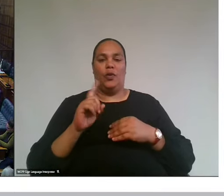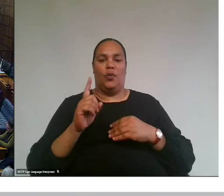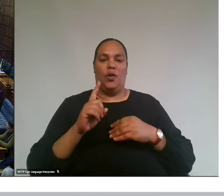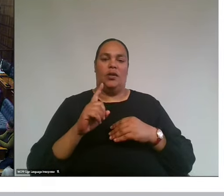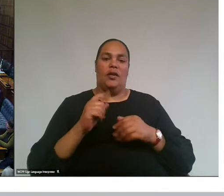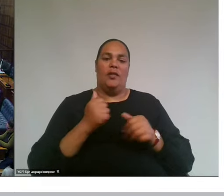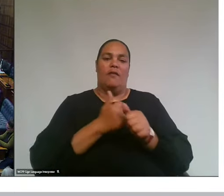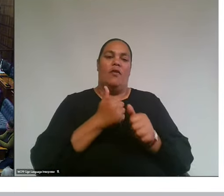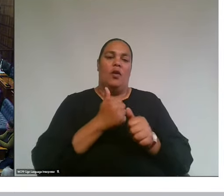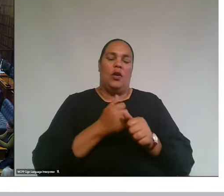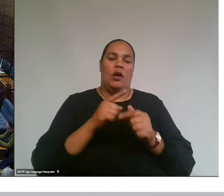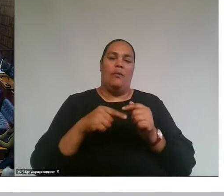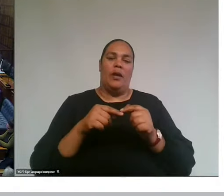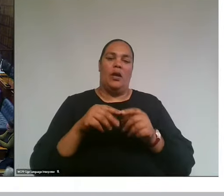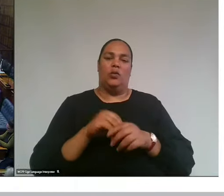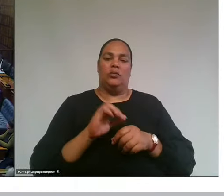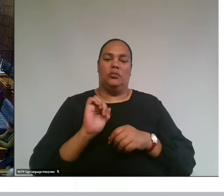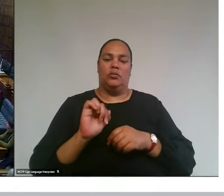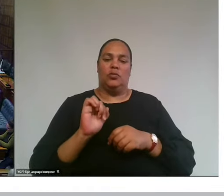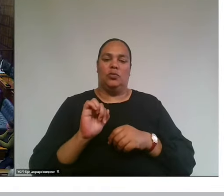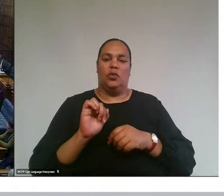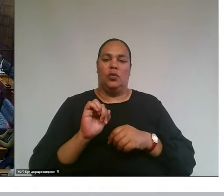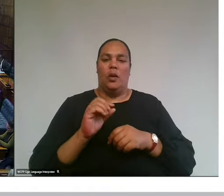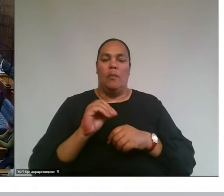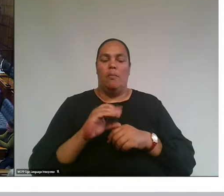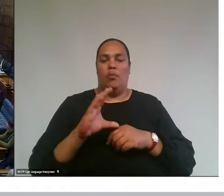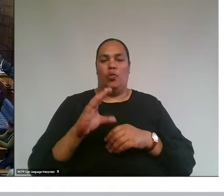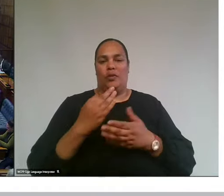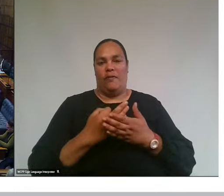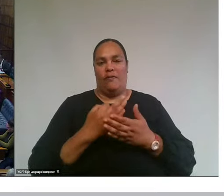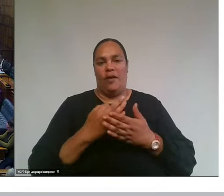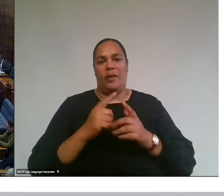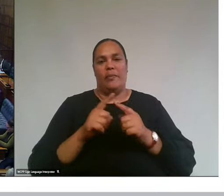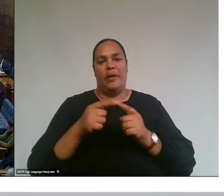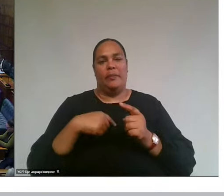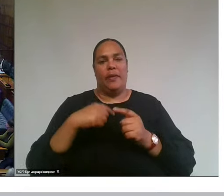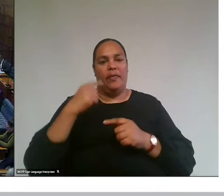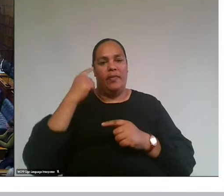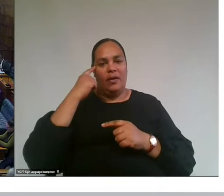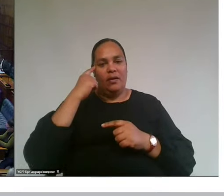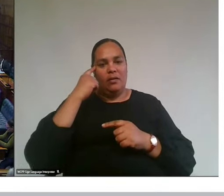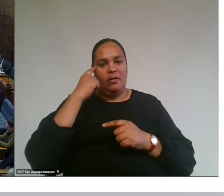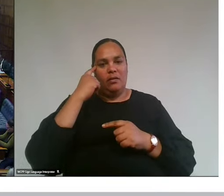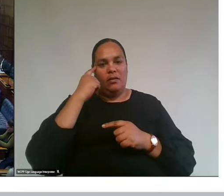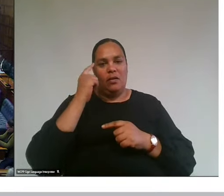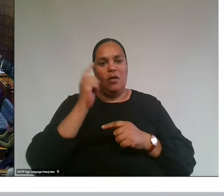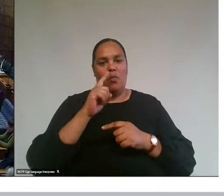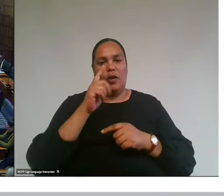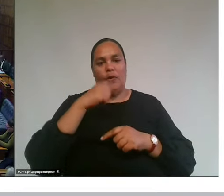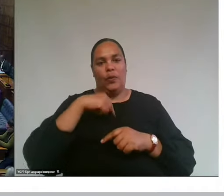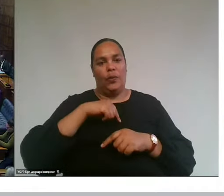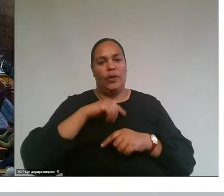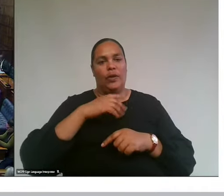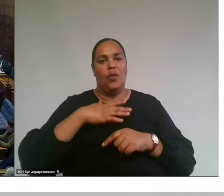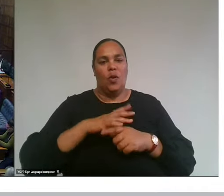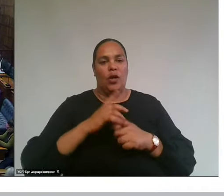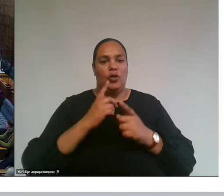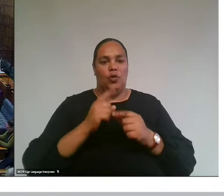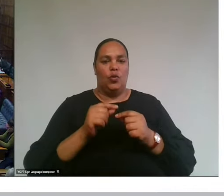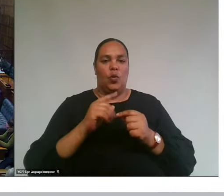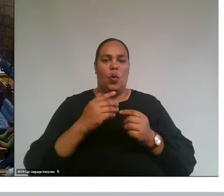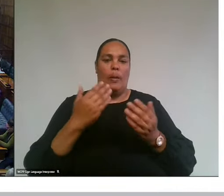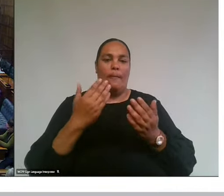a followup in terms of the uh booster fund I think what we tend to to miss in